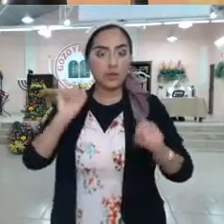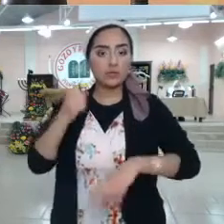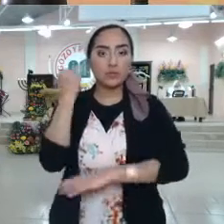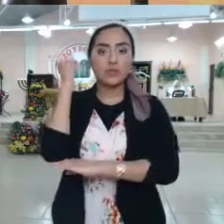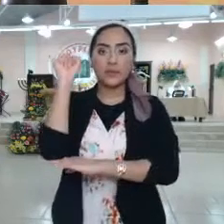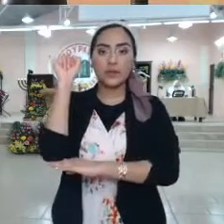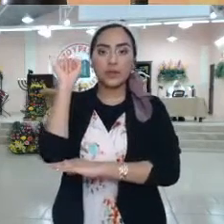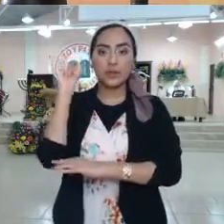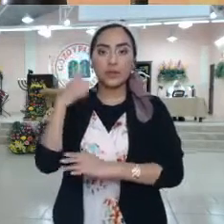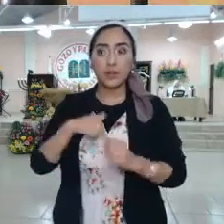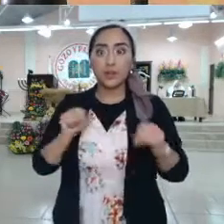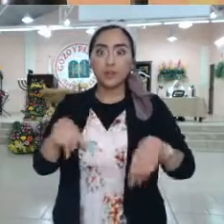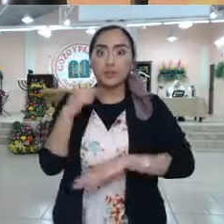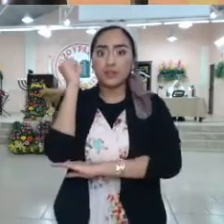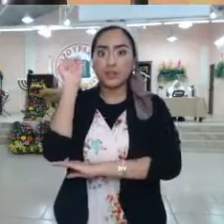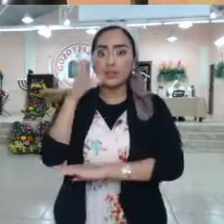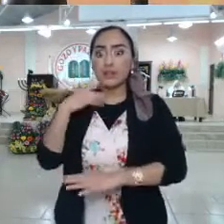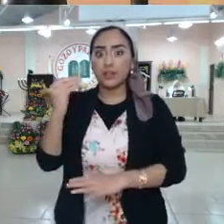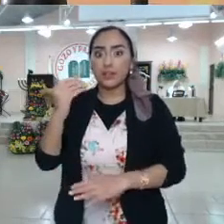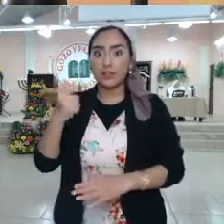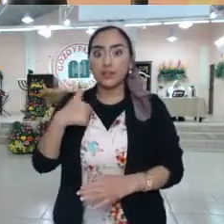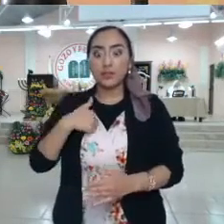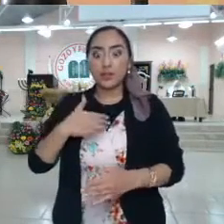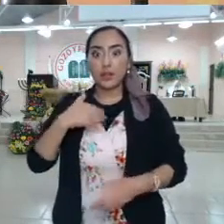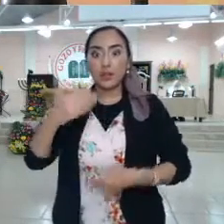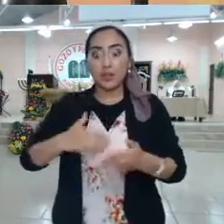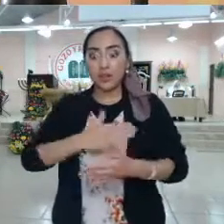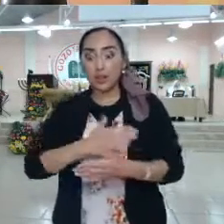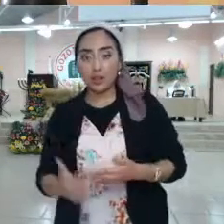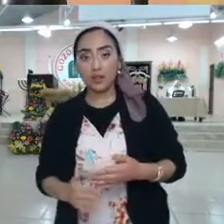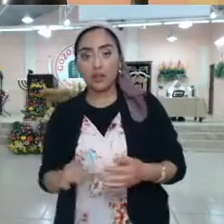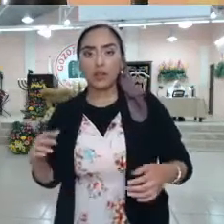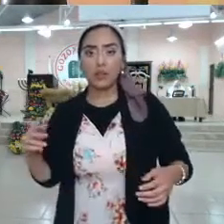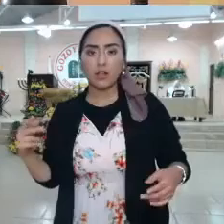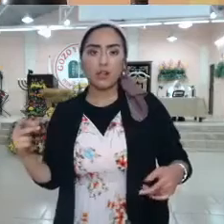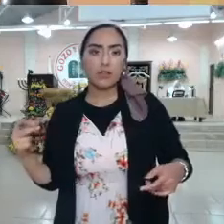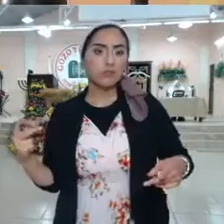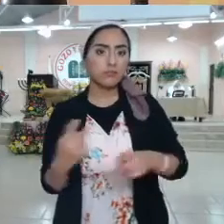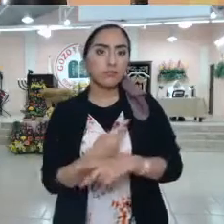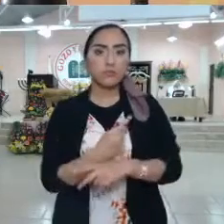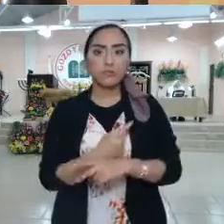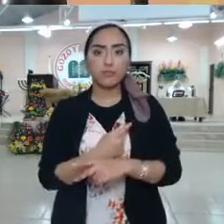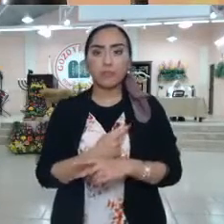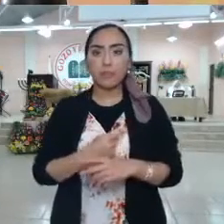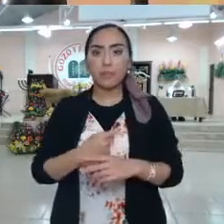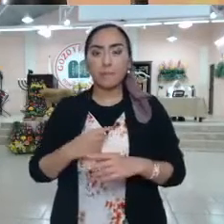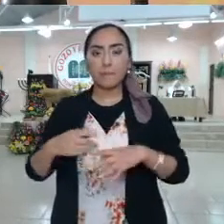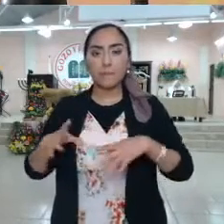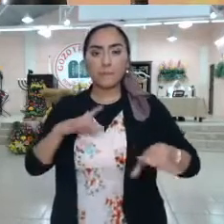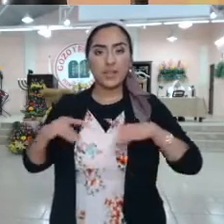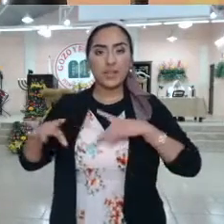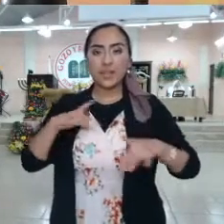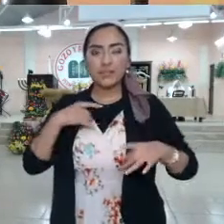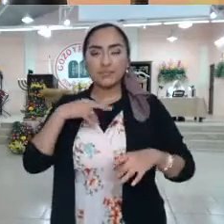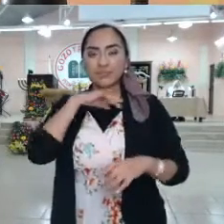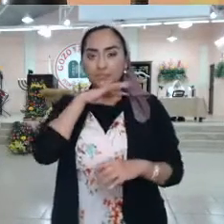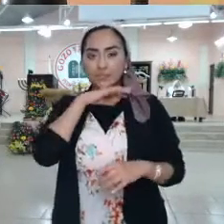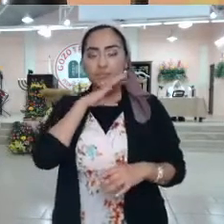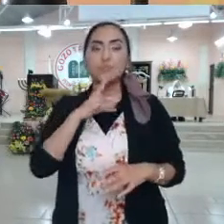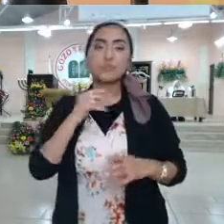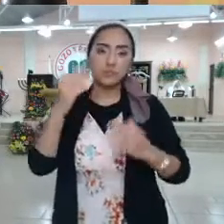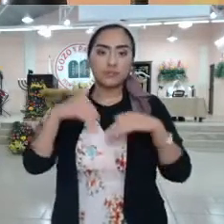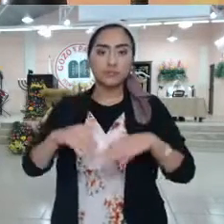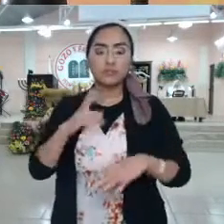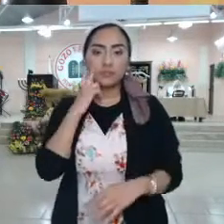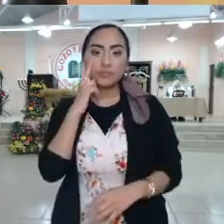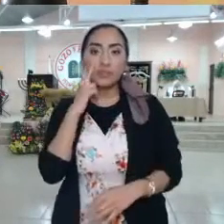be stubborn. To be stubborn, and then to end up completely contaminated with